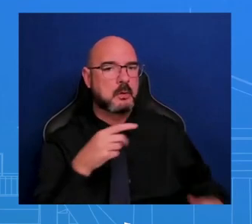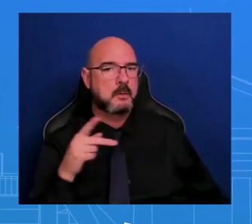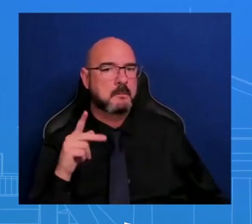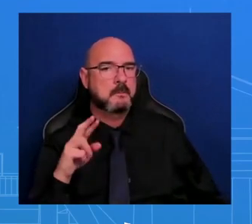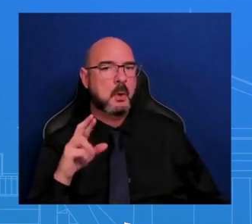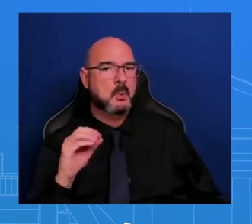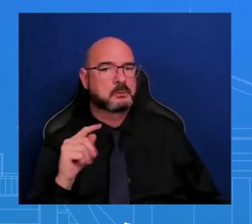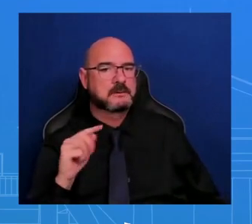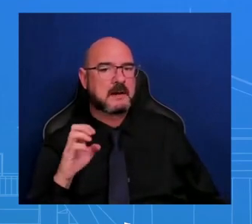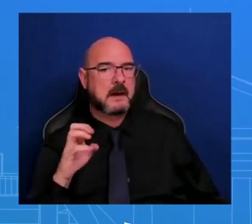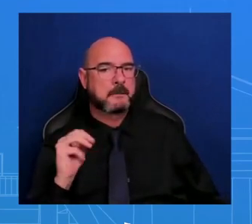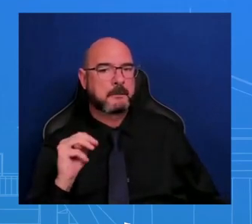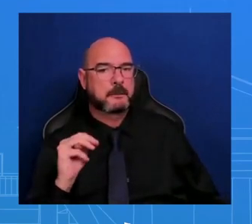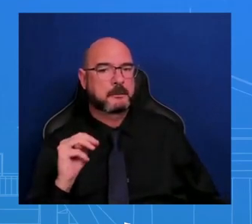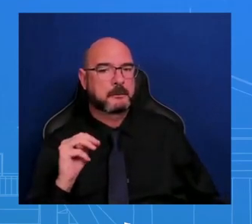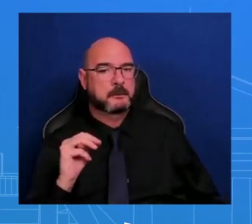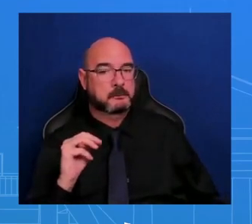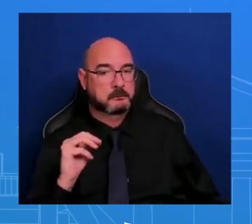by default, is there.